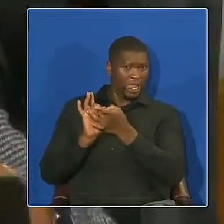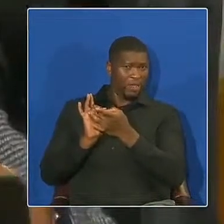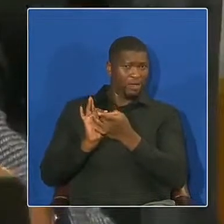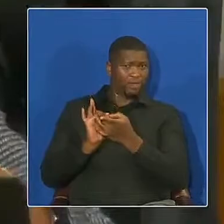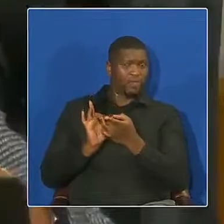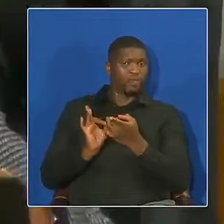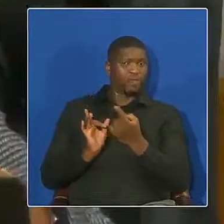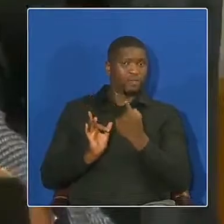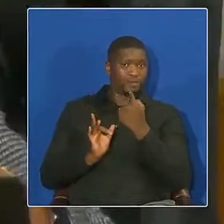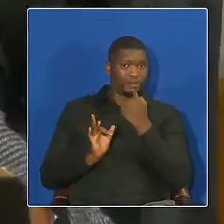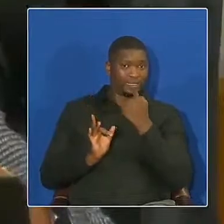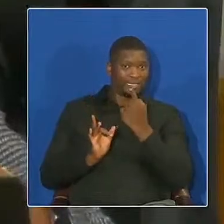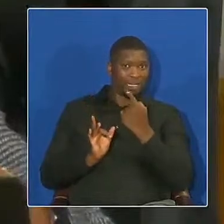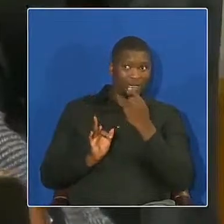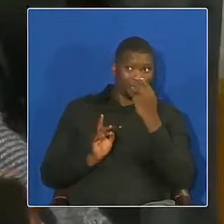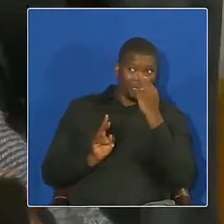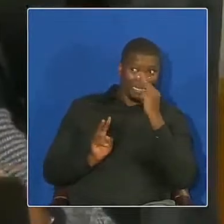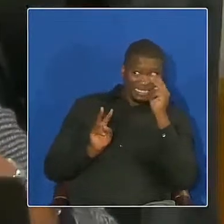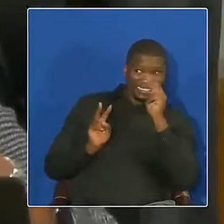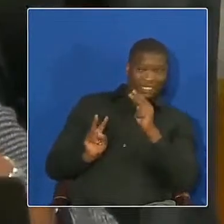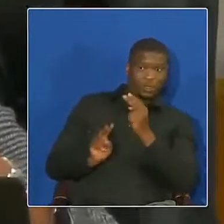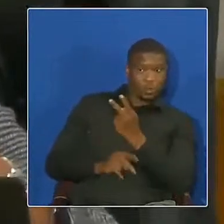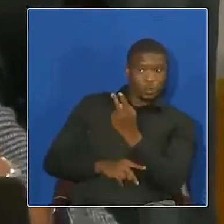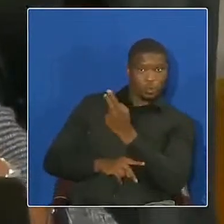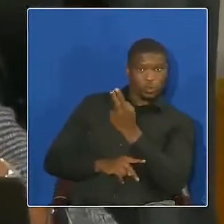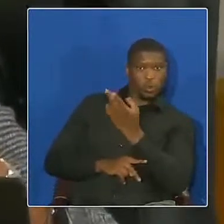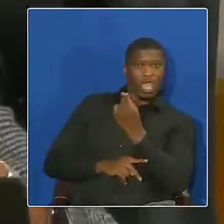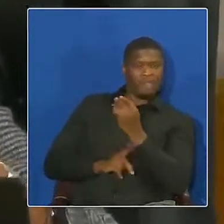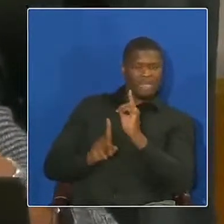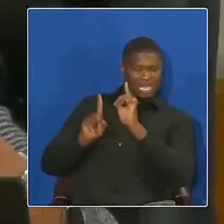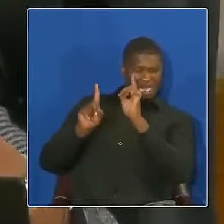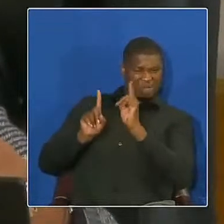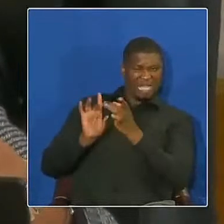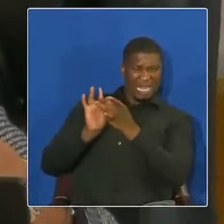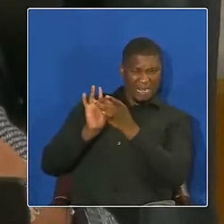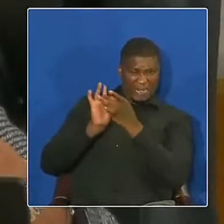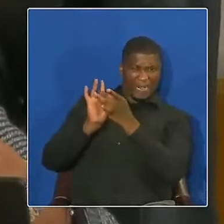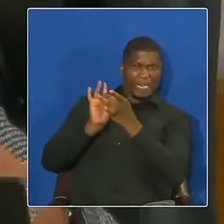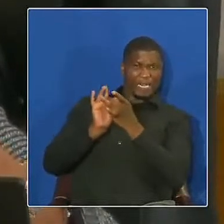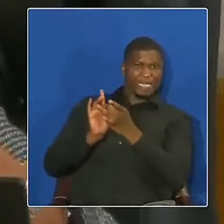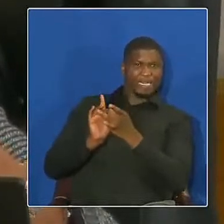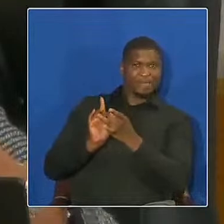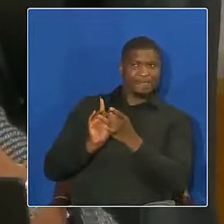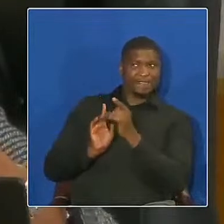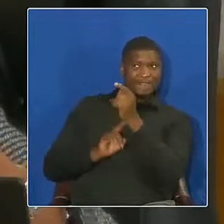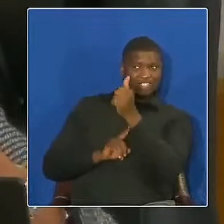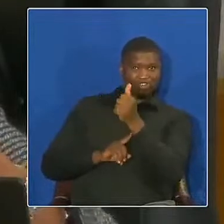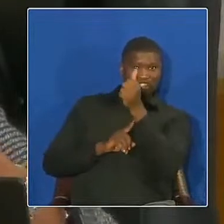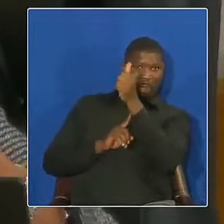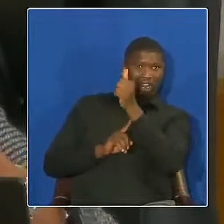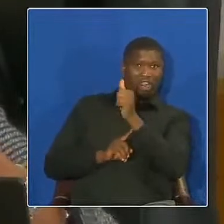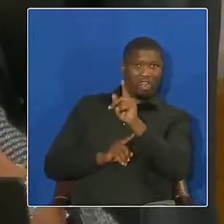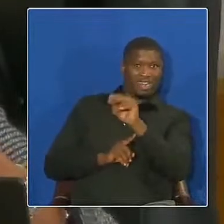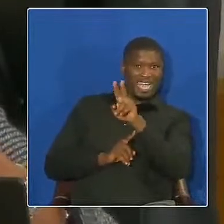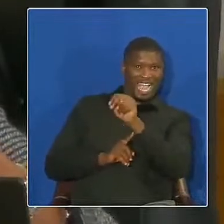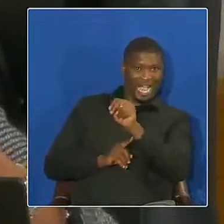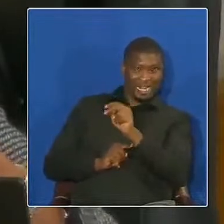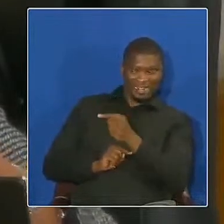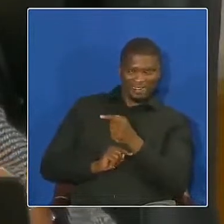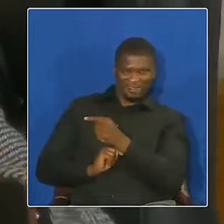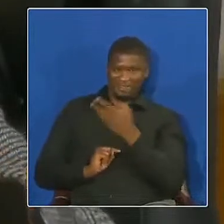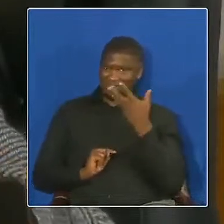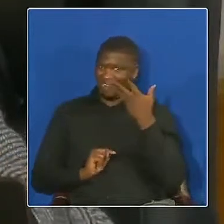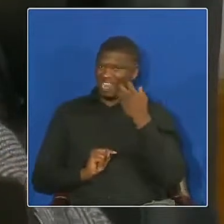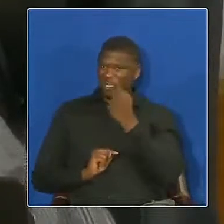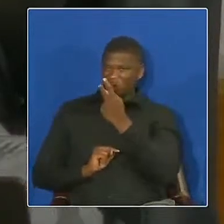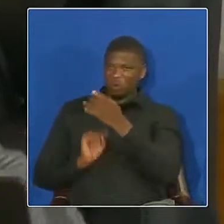what you say that appears to be a special relationship between General Khan and Mr.